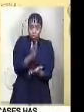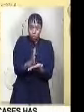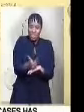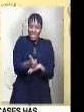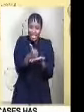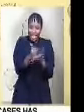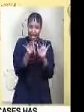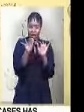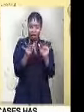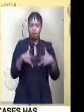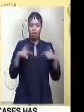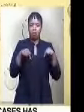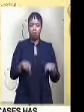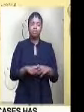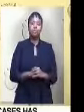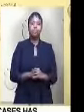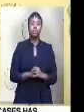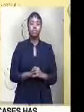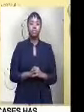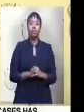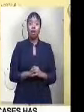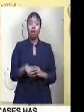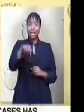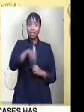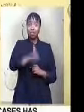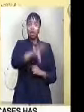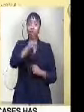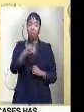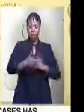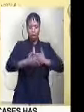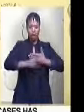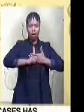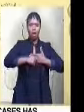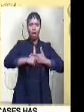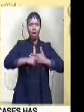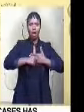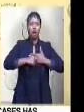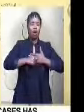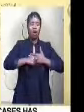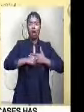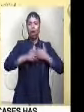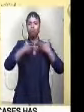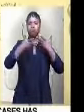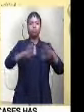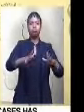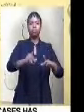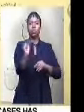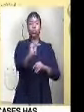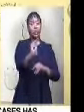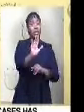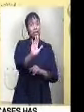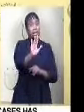Simply put, if we end the lockdown too soon or too abruptly, we